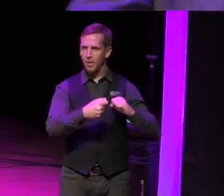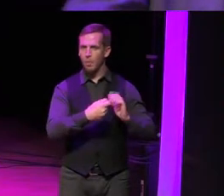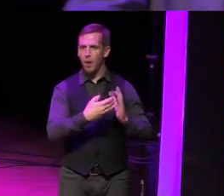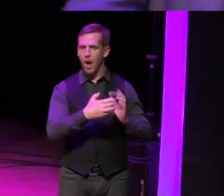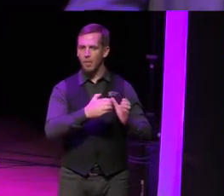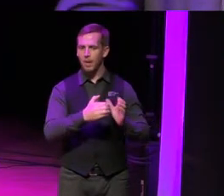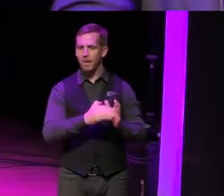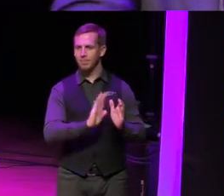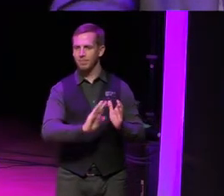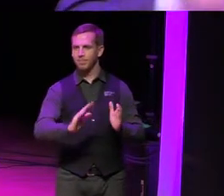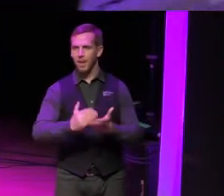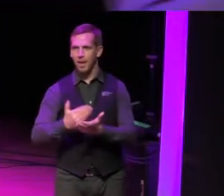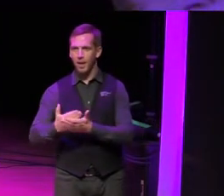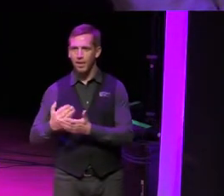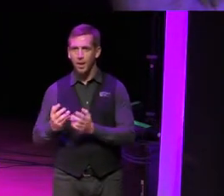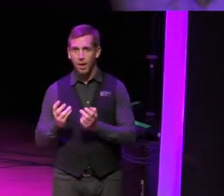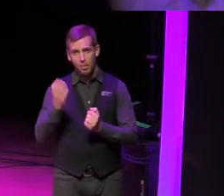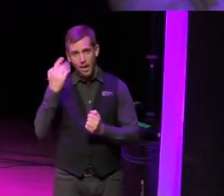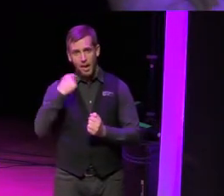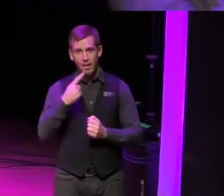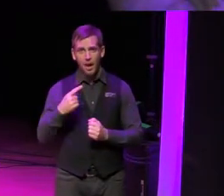Swedish ombudsman on steroids.